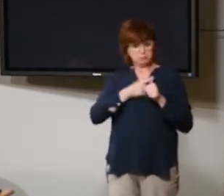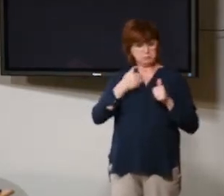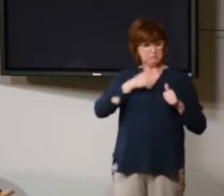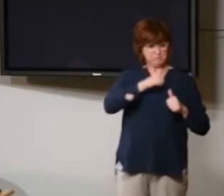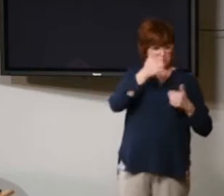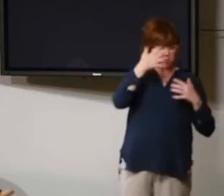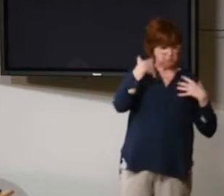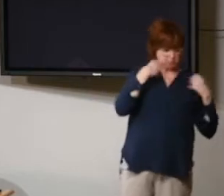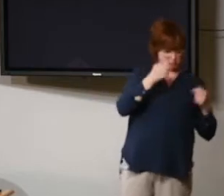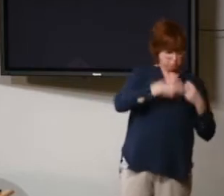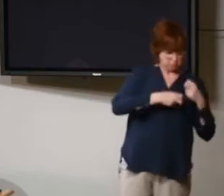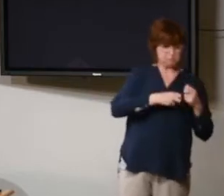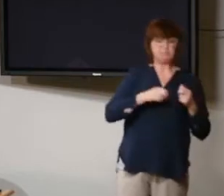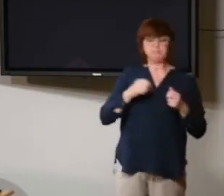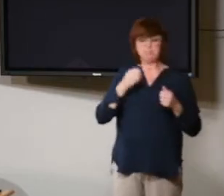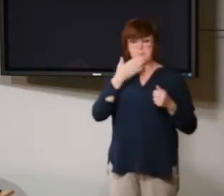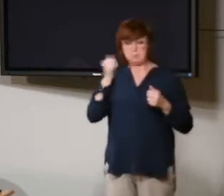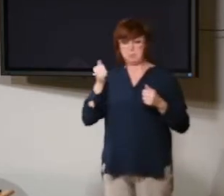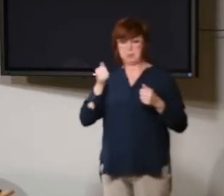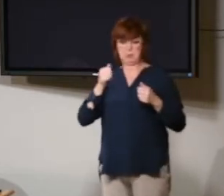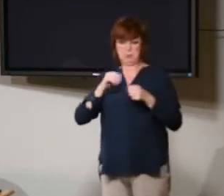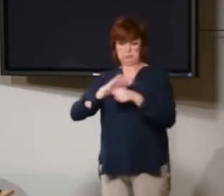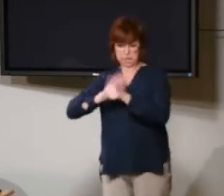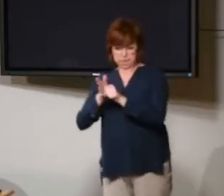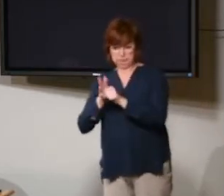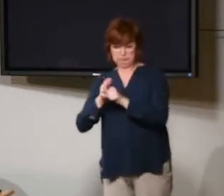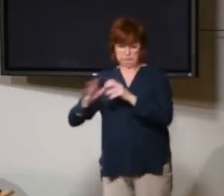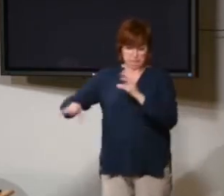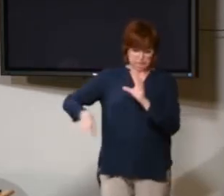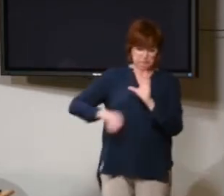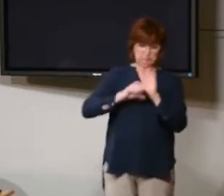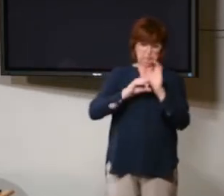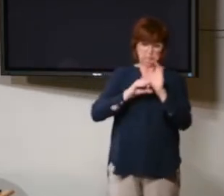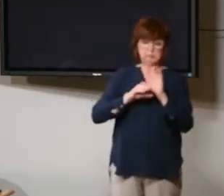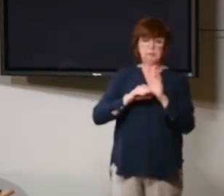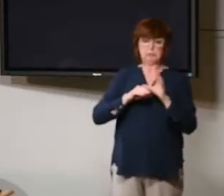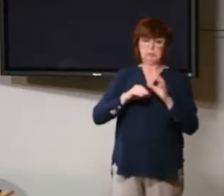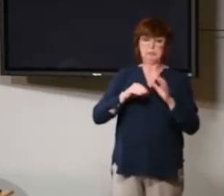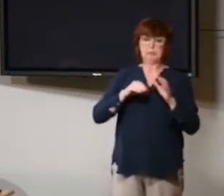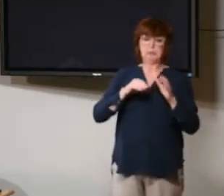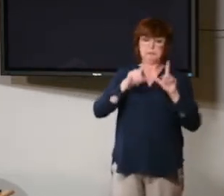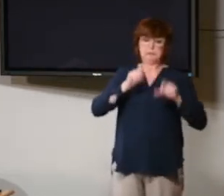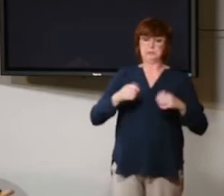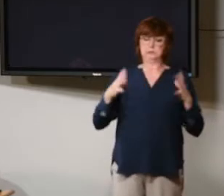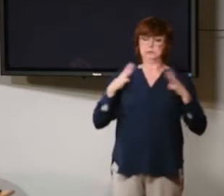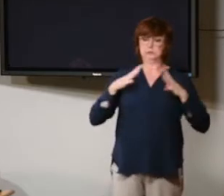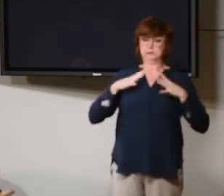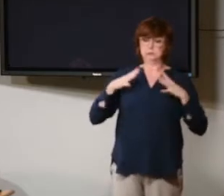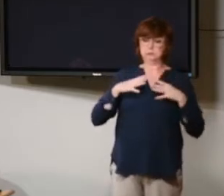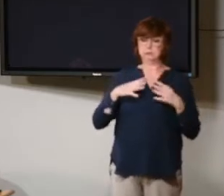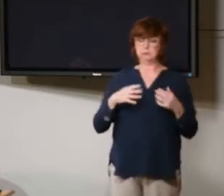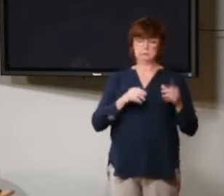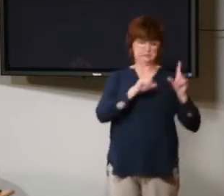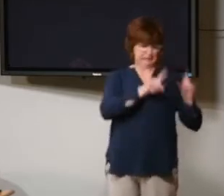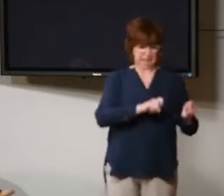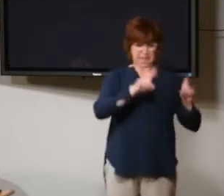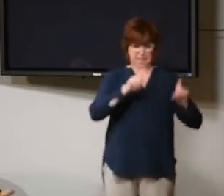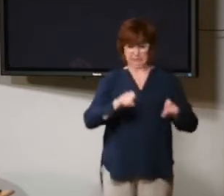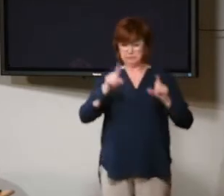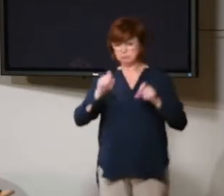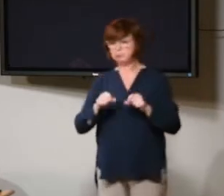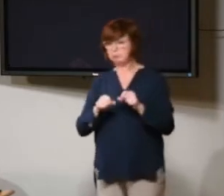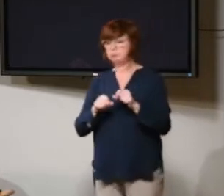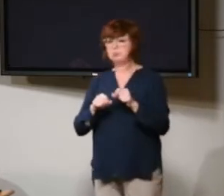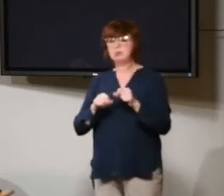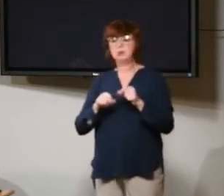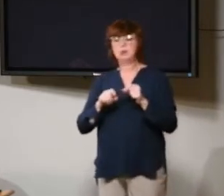symptoms consistent with a possible COVID-19 diagnosis. To date, most of those tests, for example, most of the tests done in the